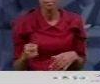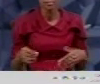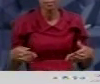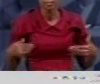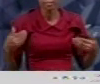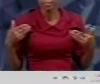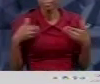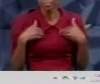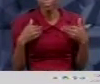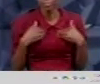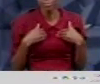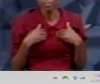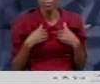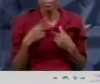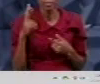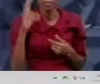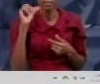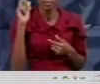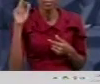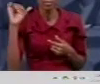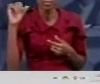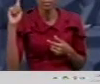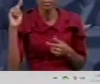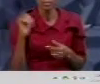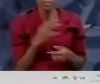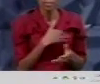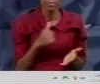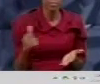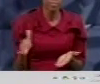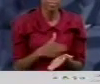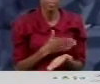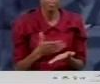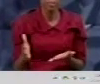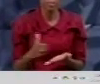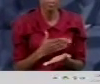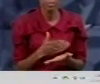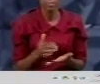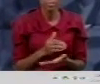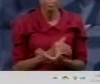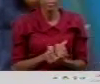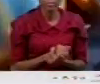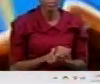spoken word from Deeper Life High School.